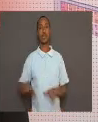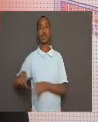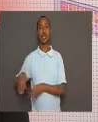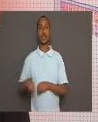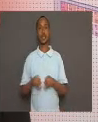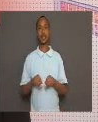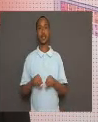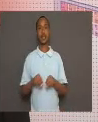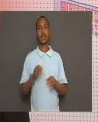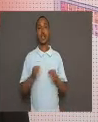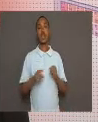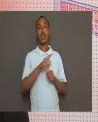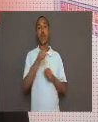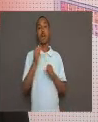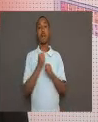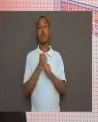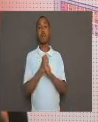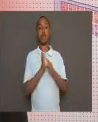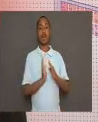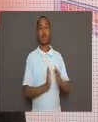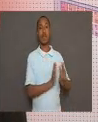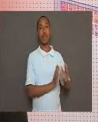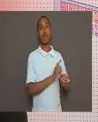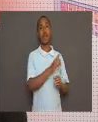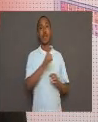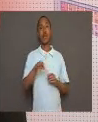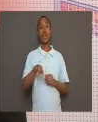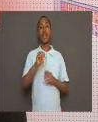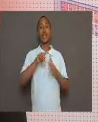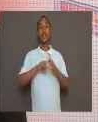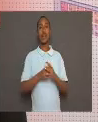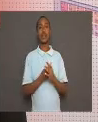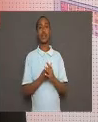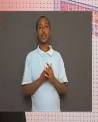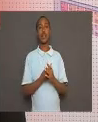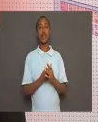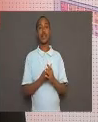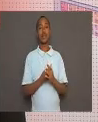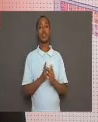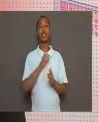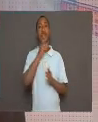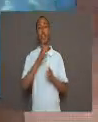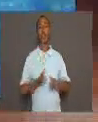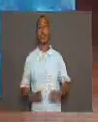Students, if you are prepared, then we will get started right away.